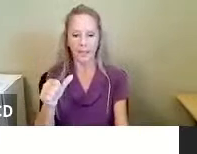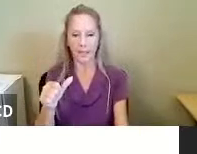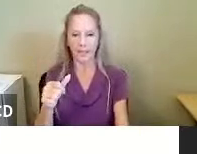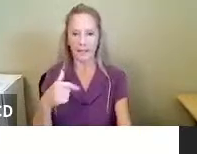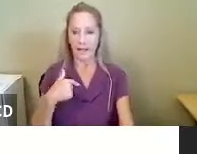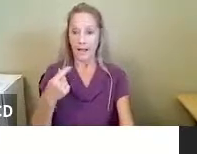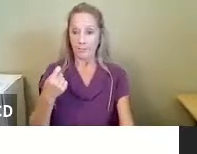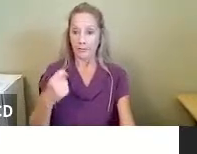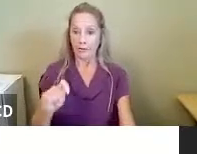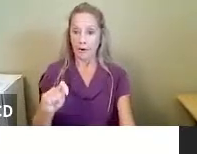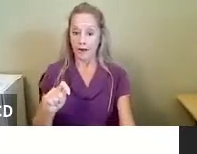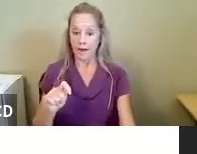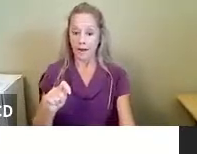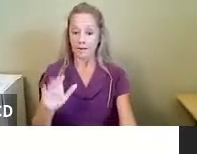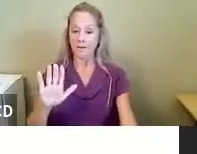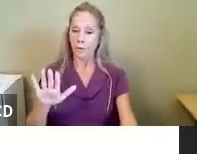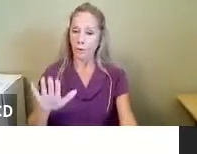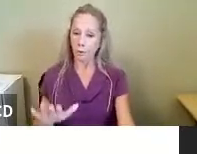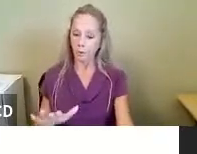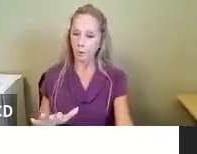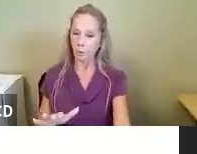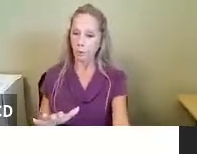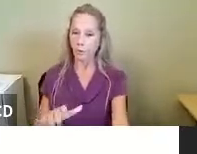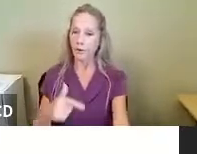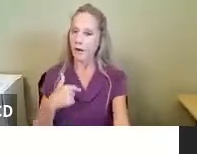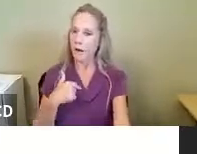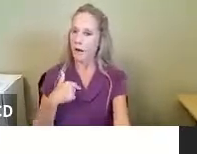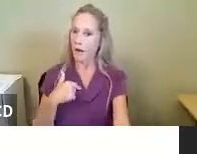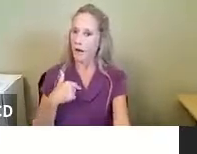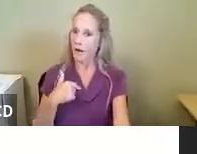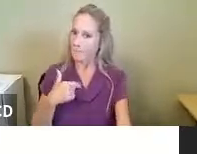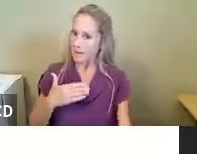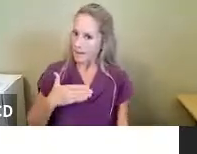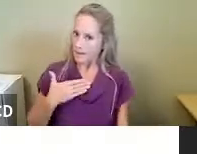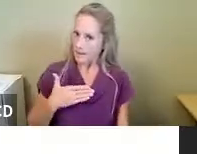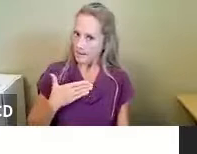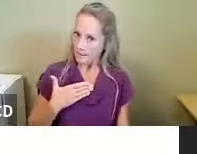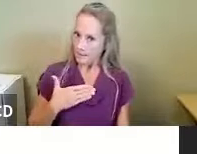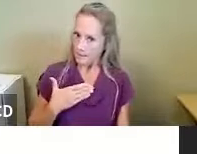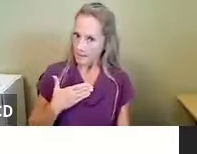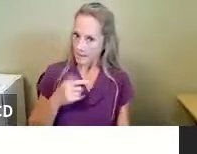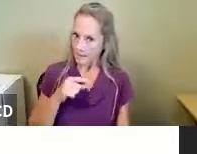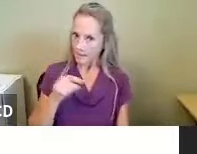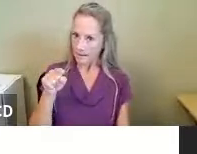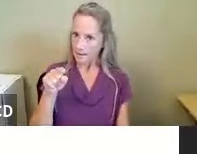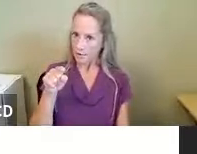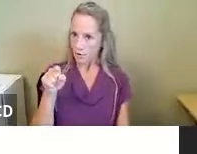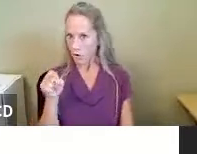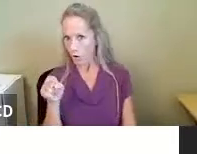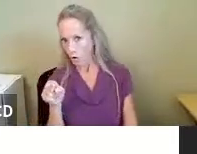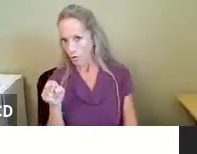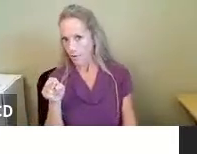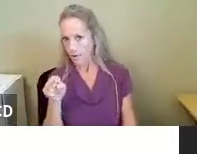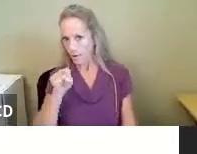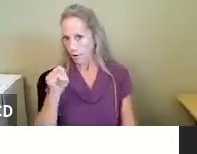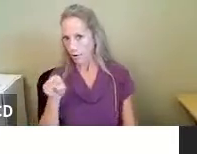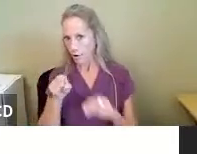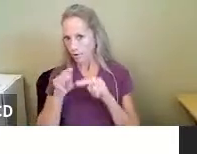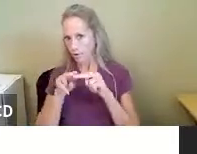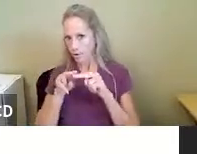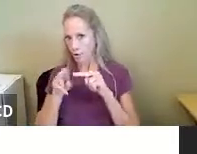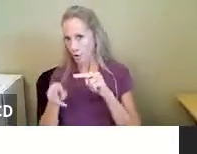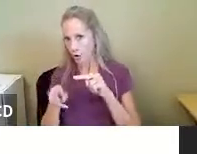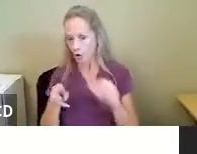not to get too excited, but I'm very happy with the look of that curve right this minute. Now, what happened